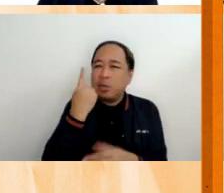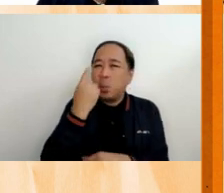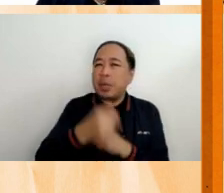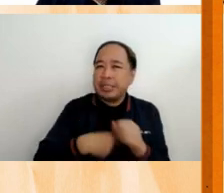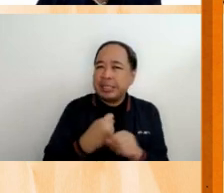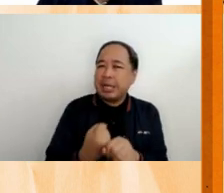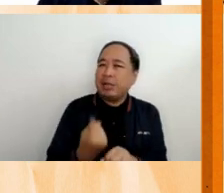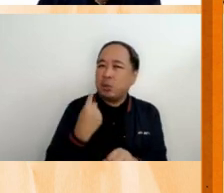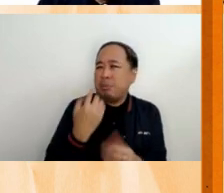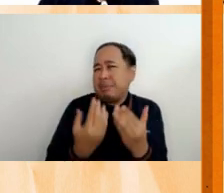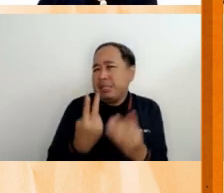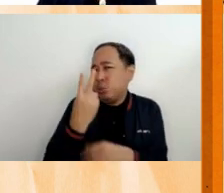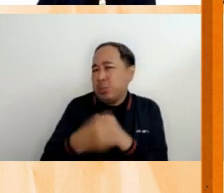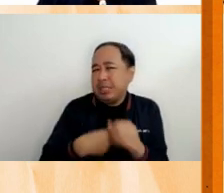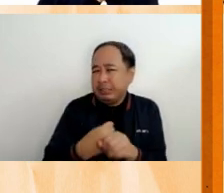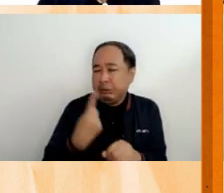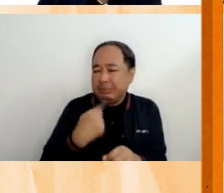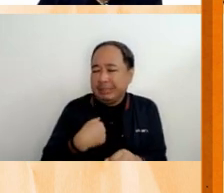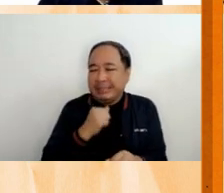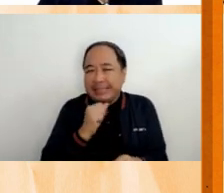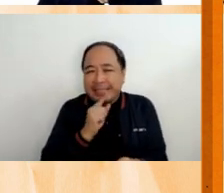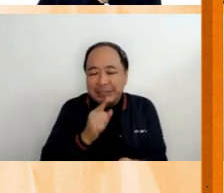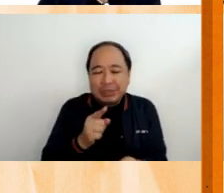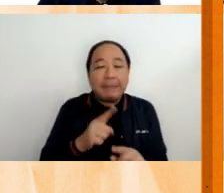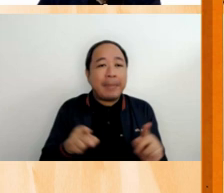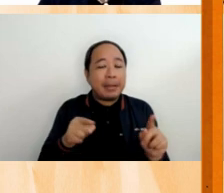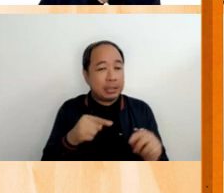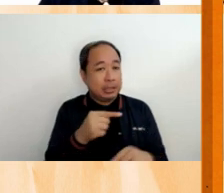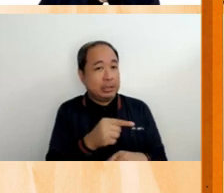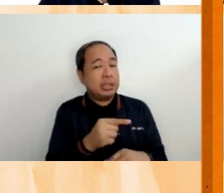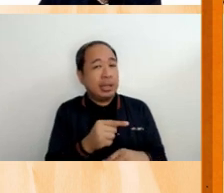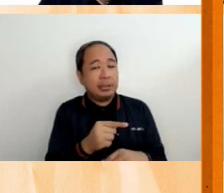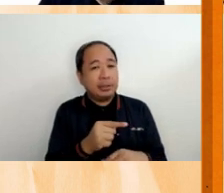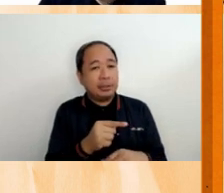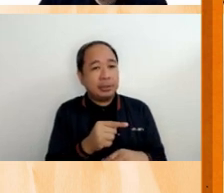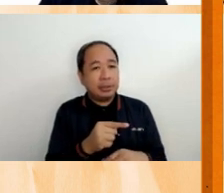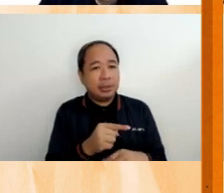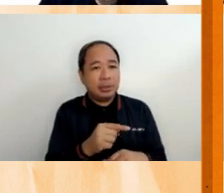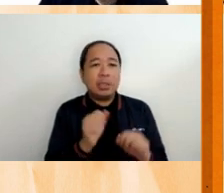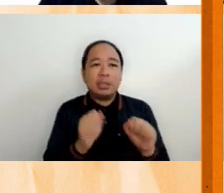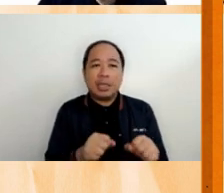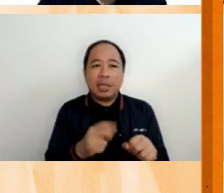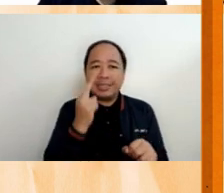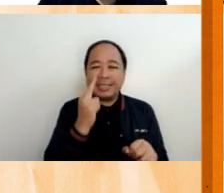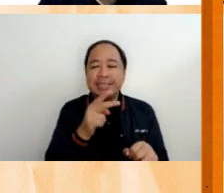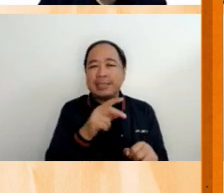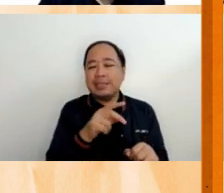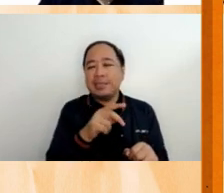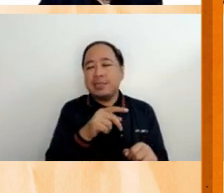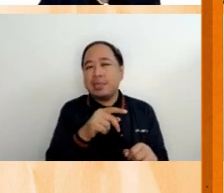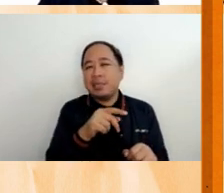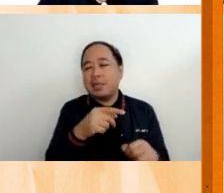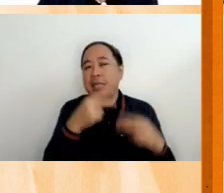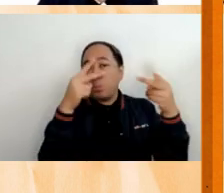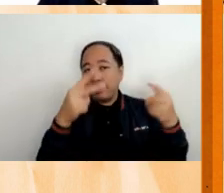you can check. And actually, they're saying, no, AAP and the American Foundation